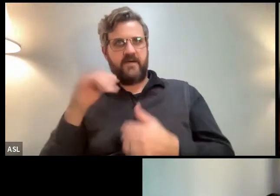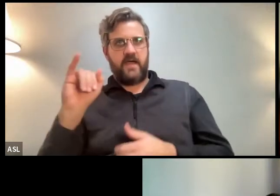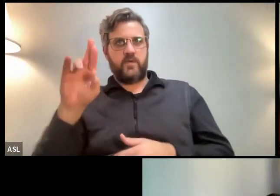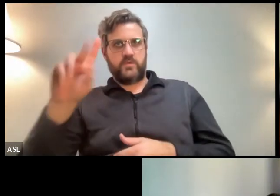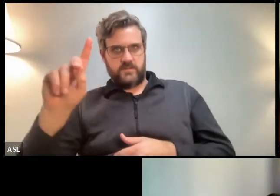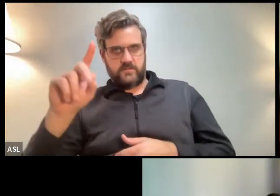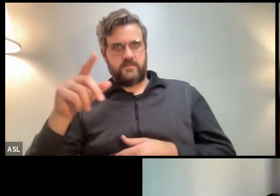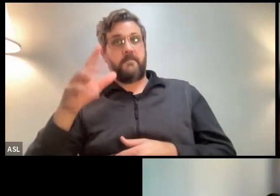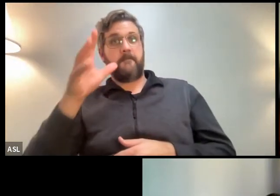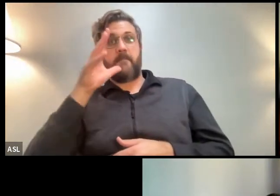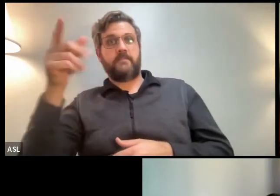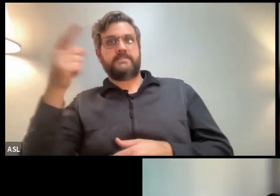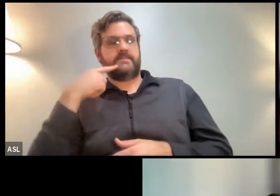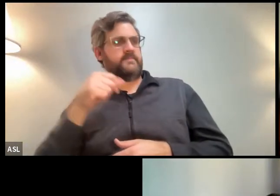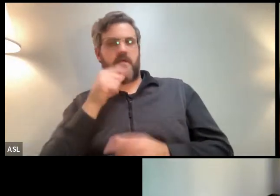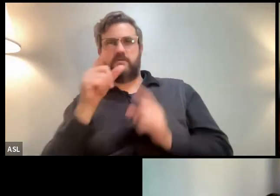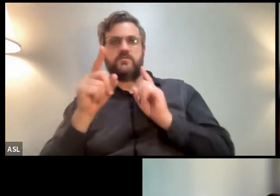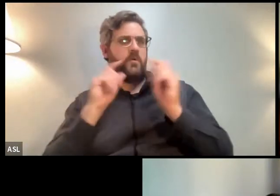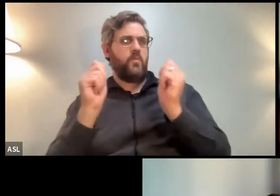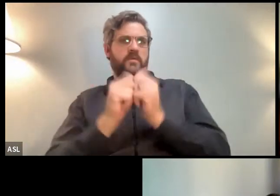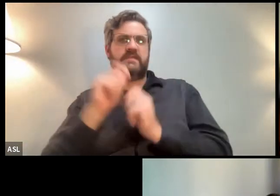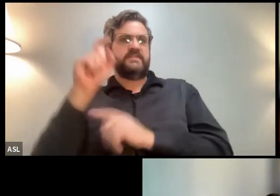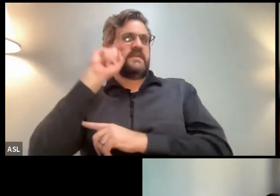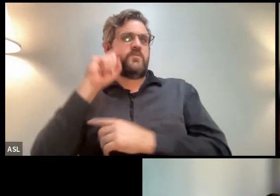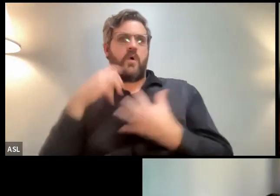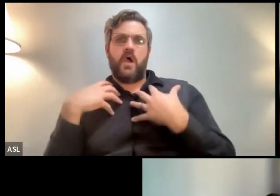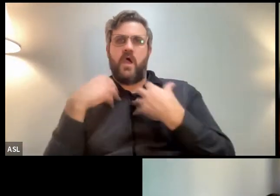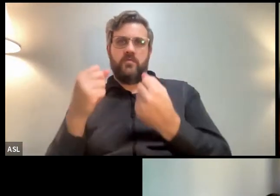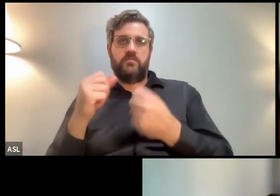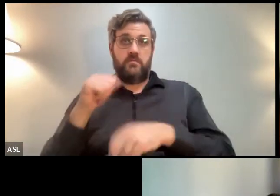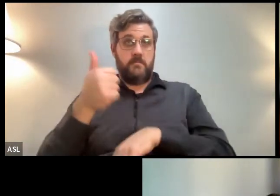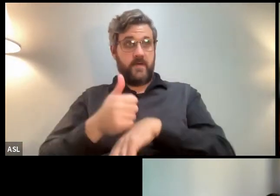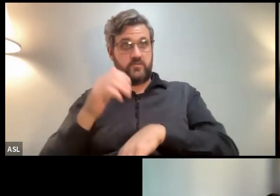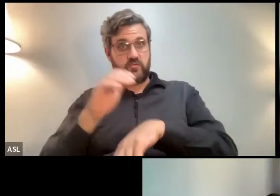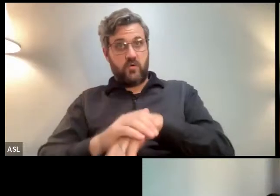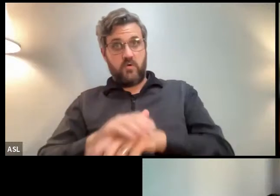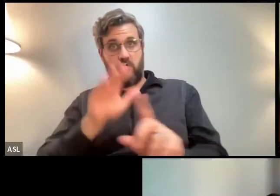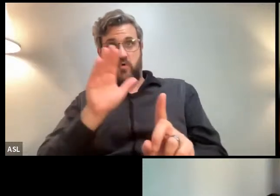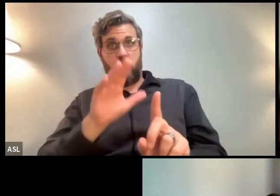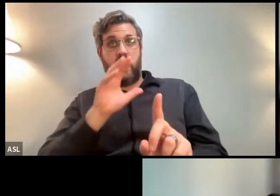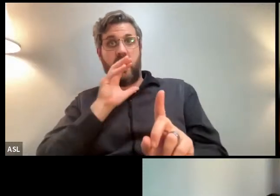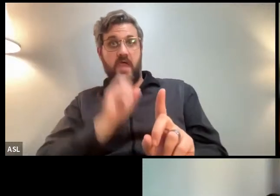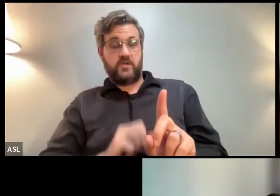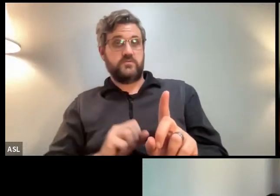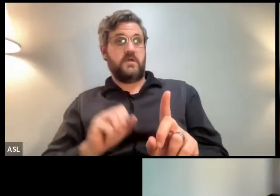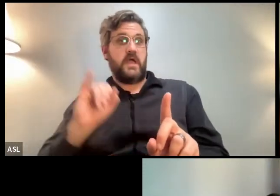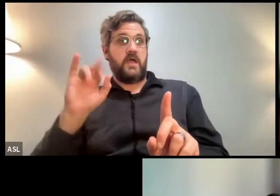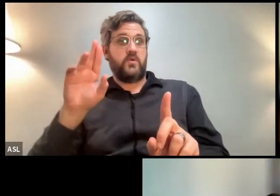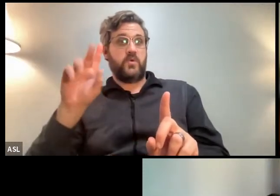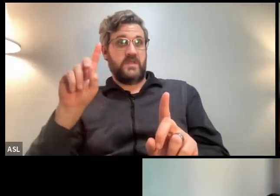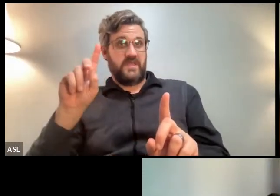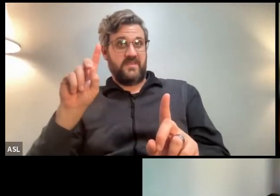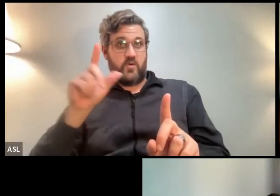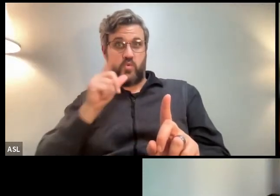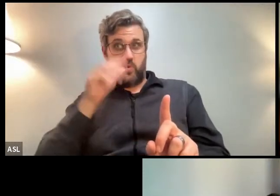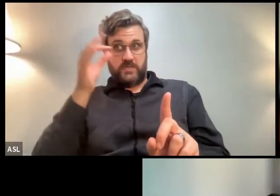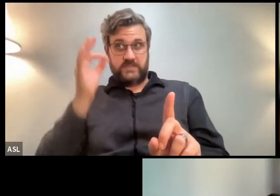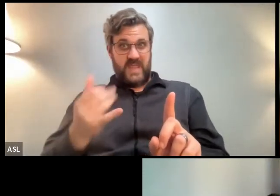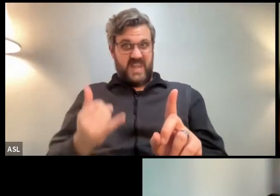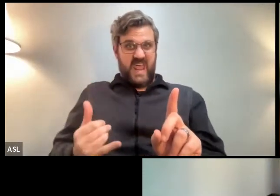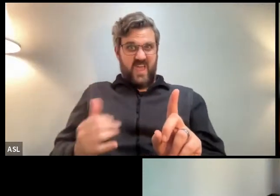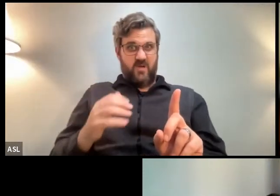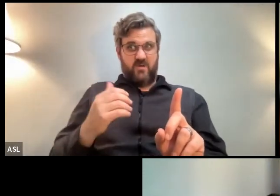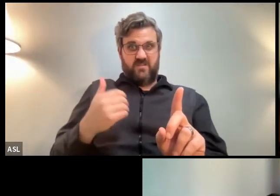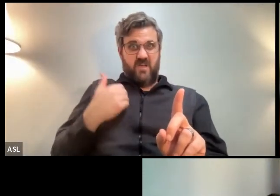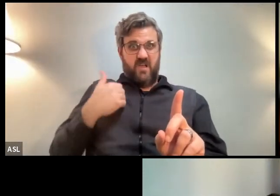about sexual health with Claire. Based on her age, does the IUD at this point need to be Claire's decision? How are these young